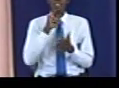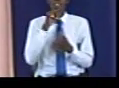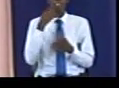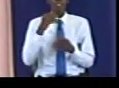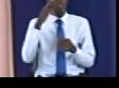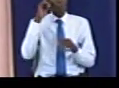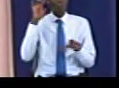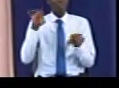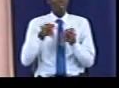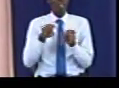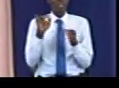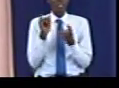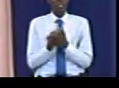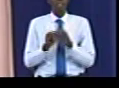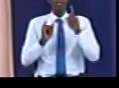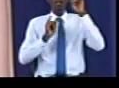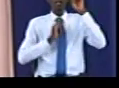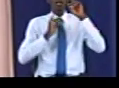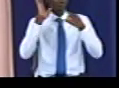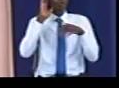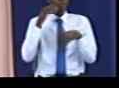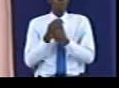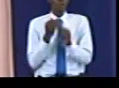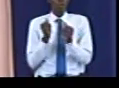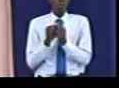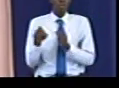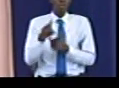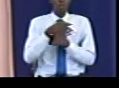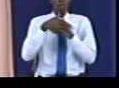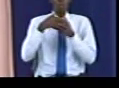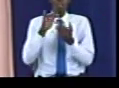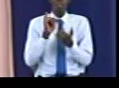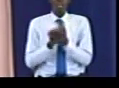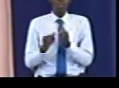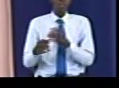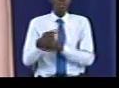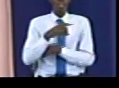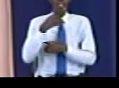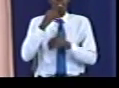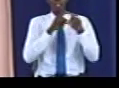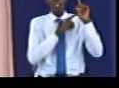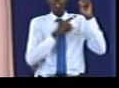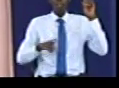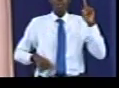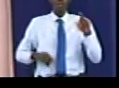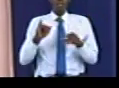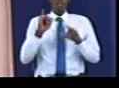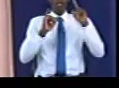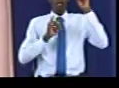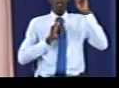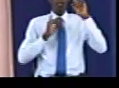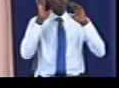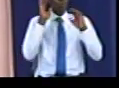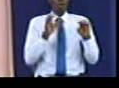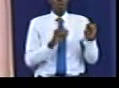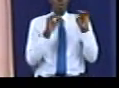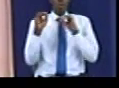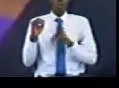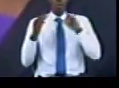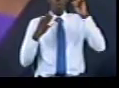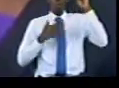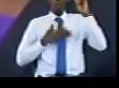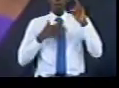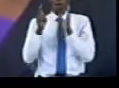I will make with them after those days, says the Lord. I will put my laws in their